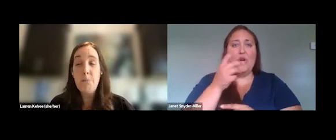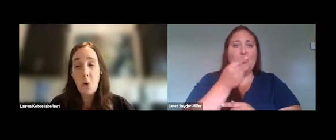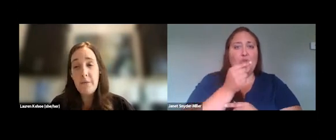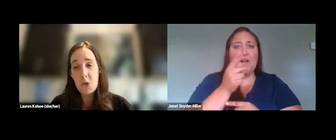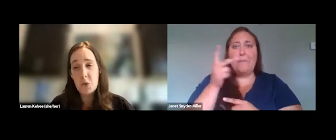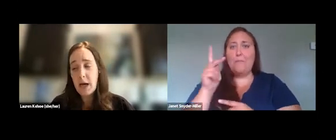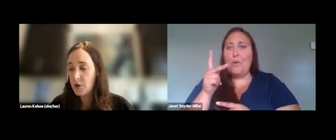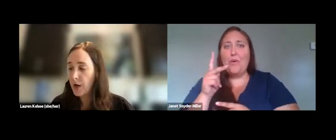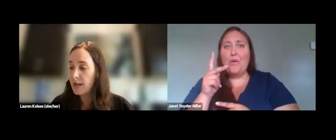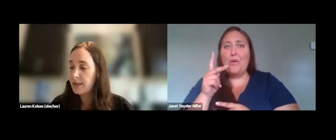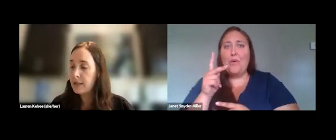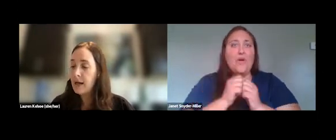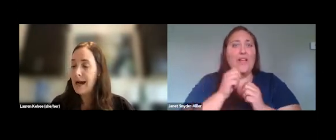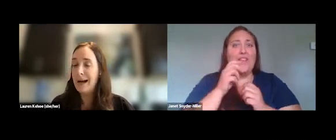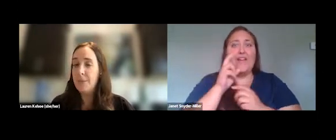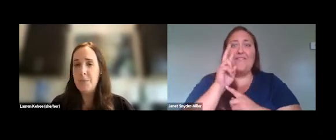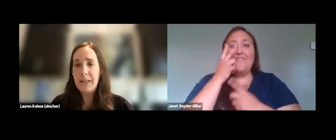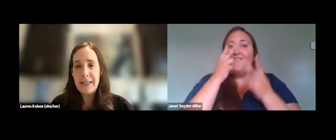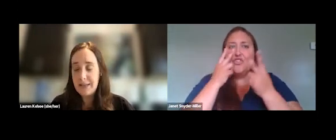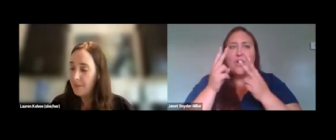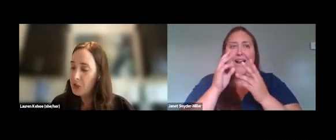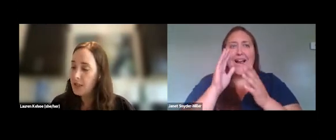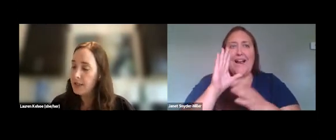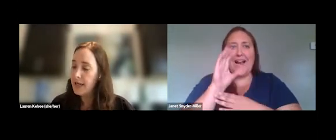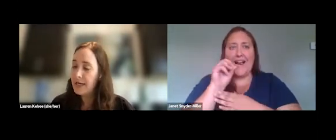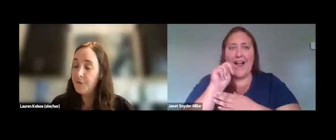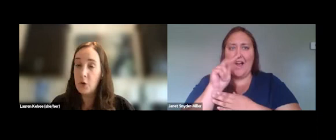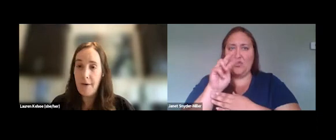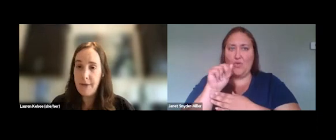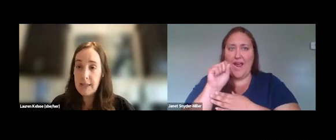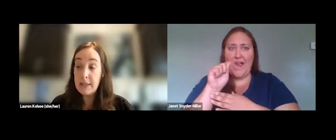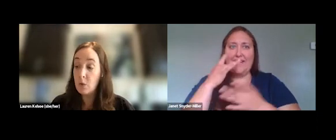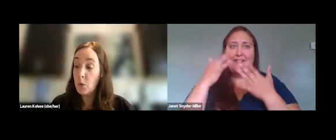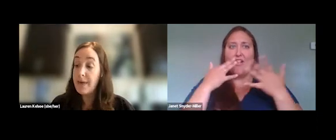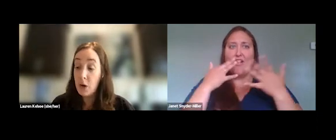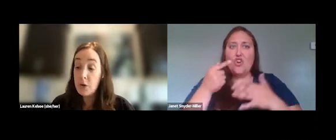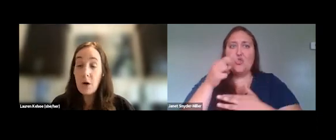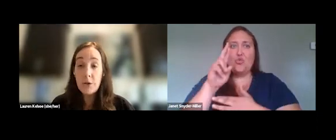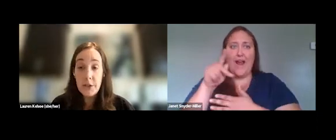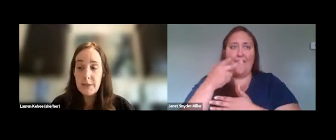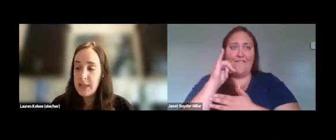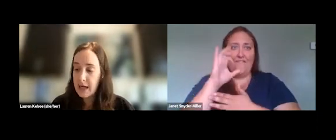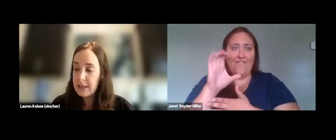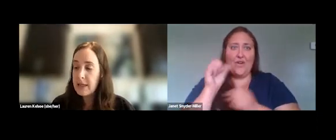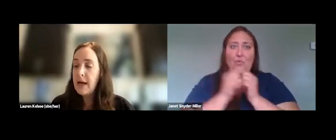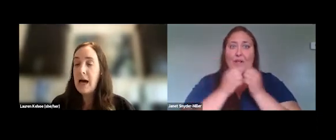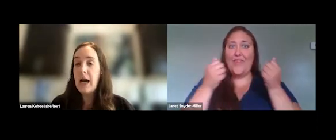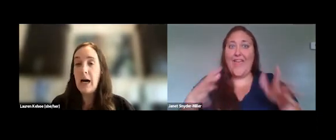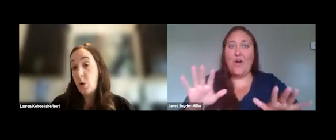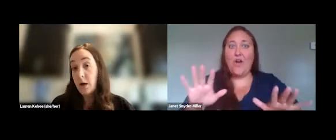with poor visual contrast, plenty of images and infographics without alternative